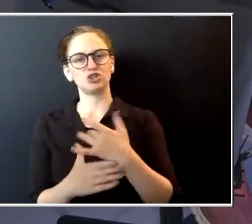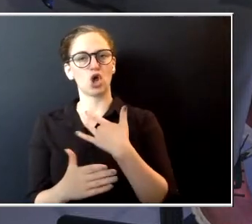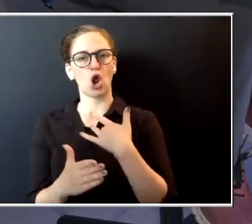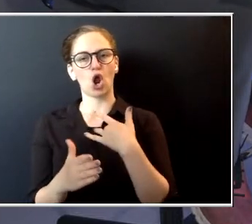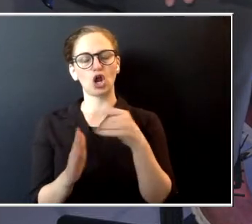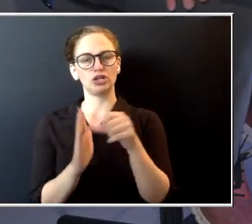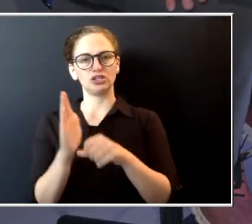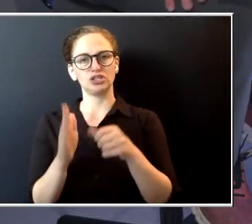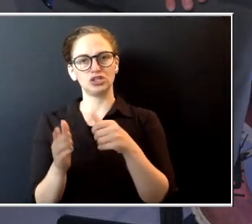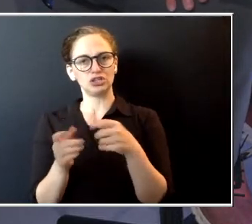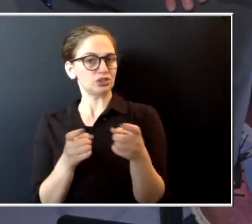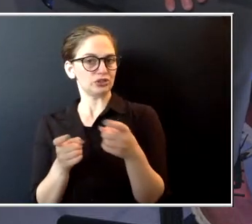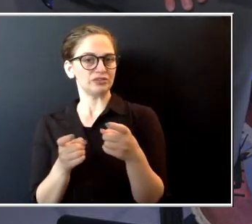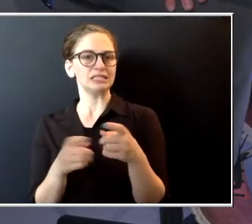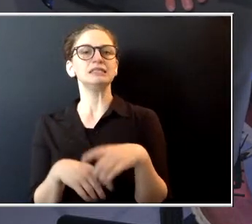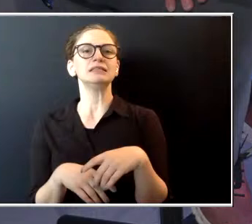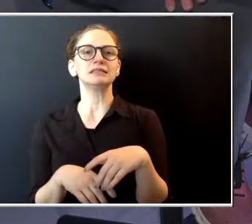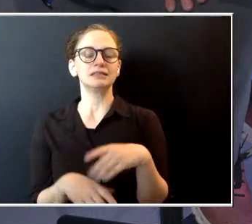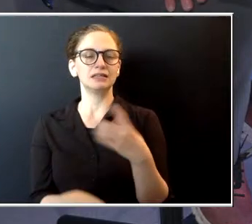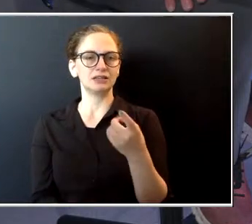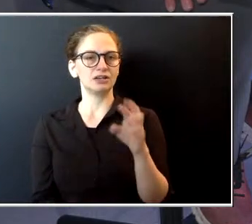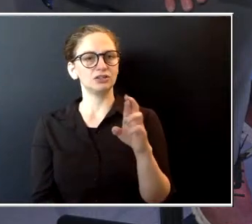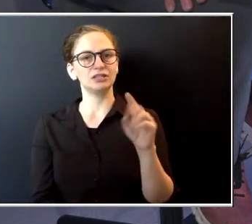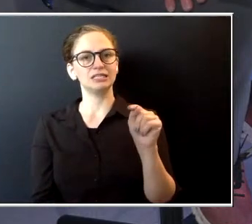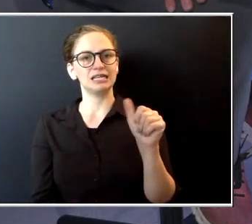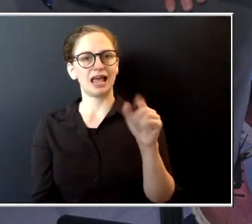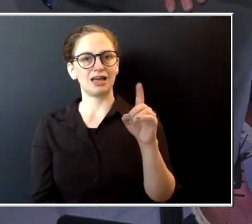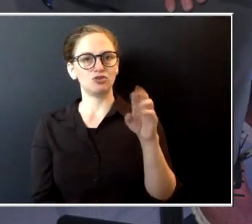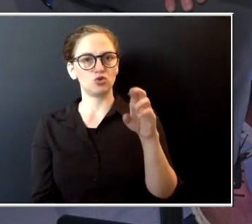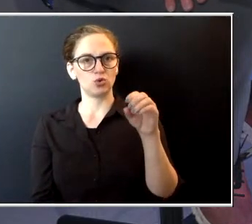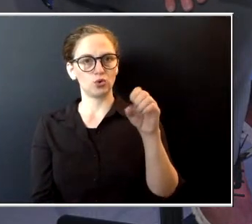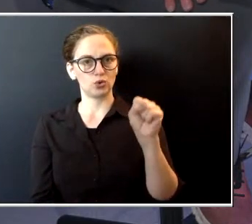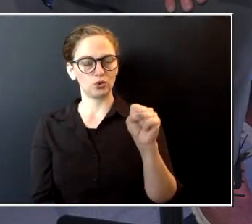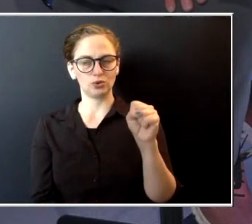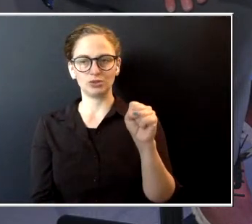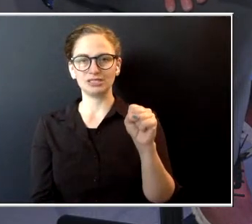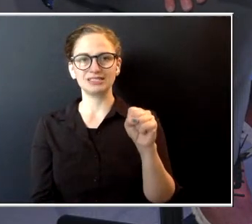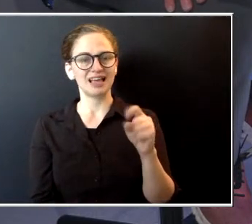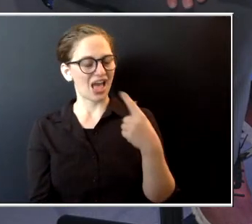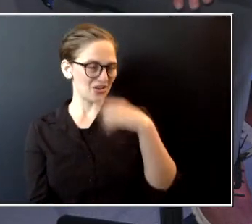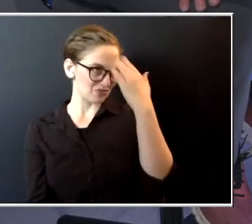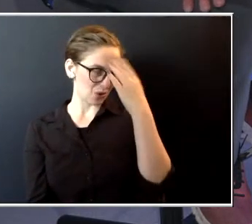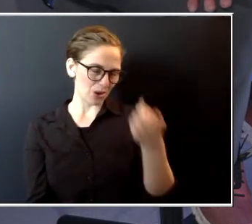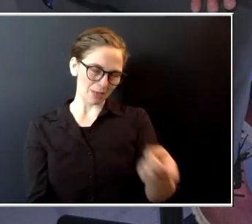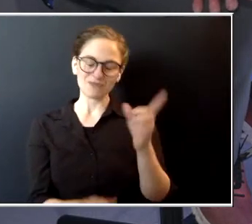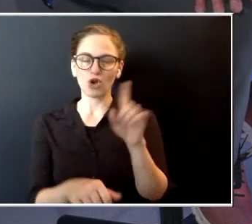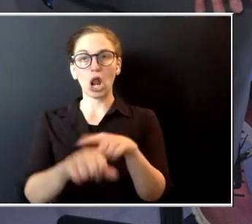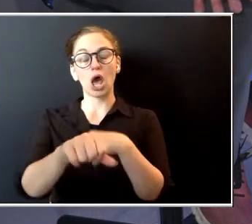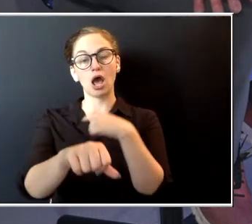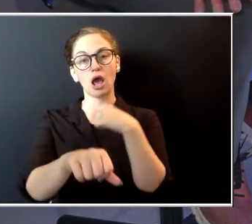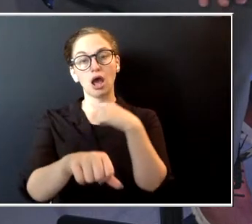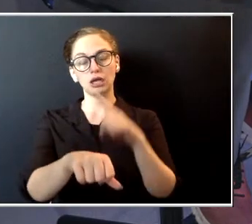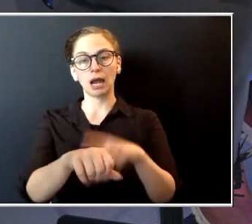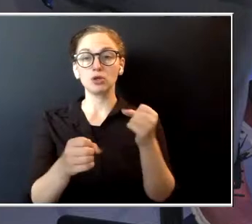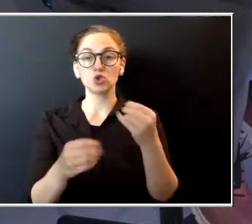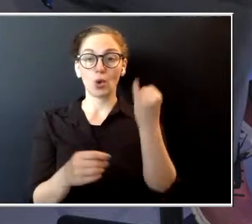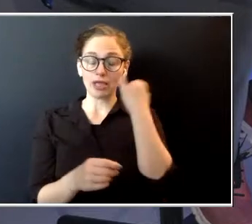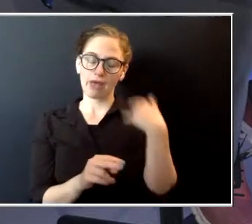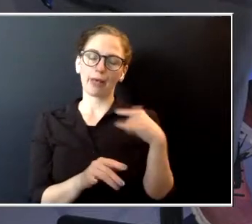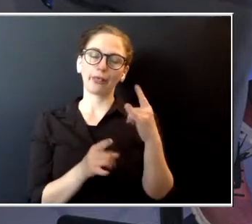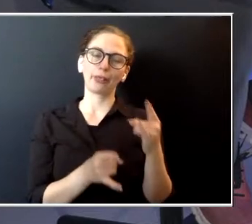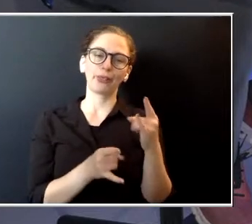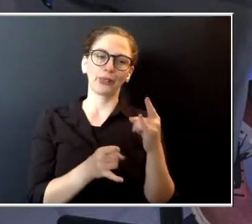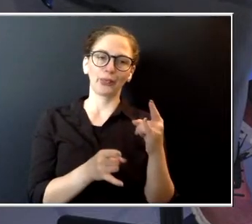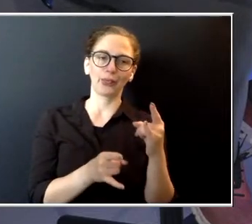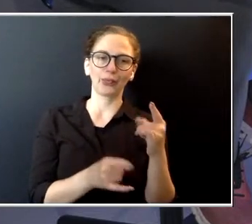Dr. Tadros, glad to have you. Glad to be here. I've known this guy for approximately a very long time, so if I make fun of him today, don't be surprised. We're also hearing from one of his